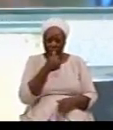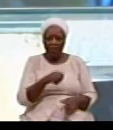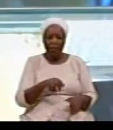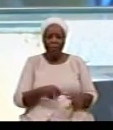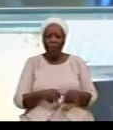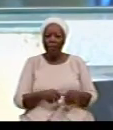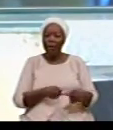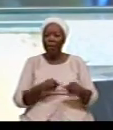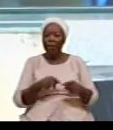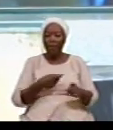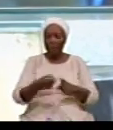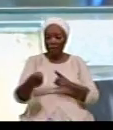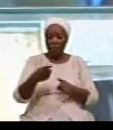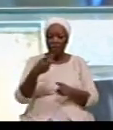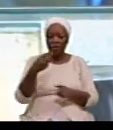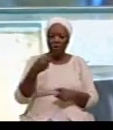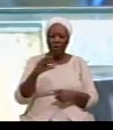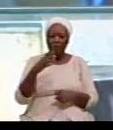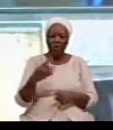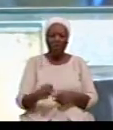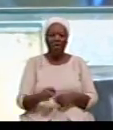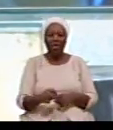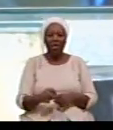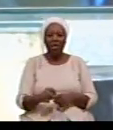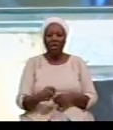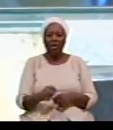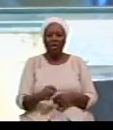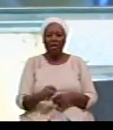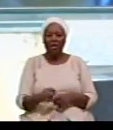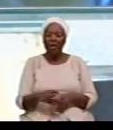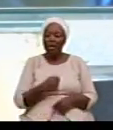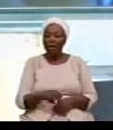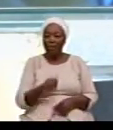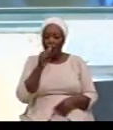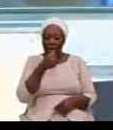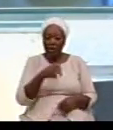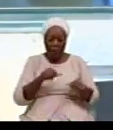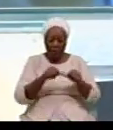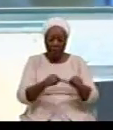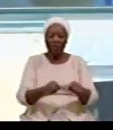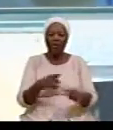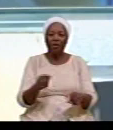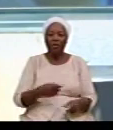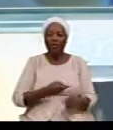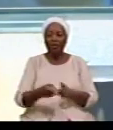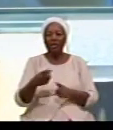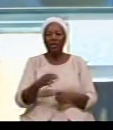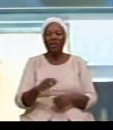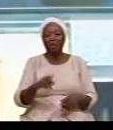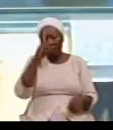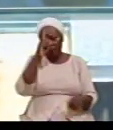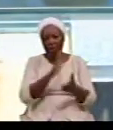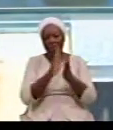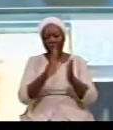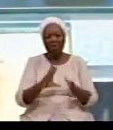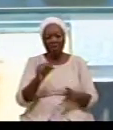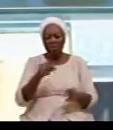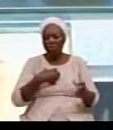of the afflicted saint. There's no murmuring. There's no